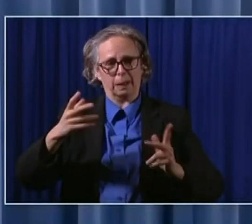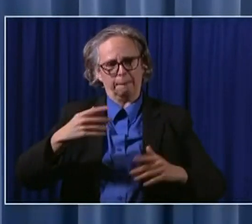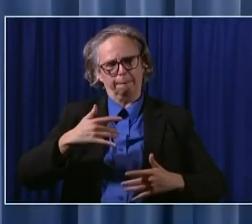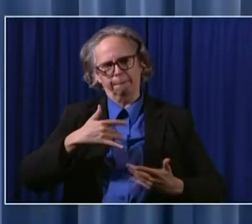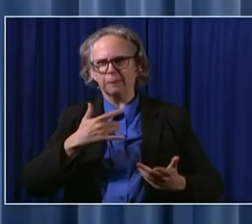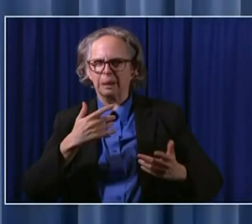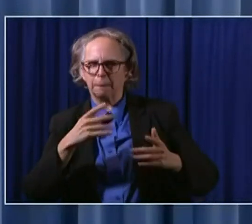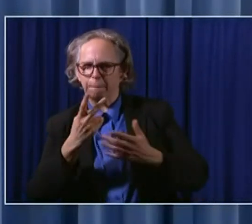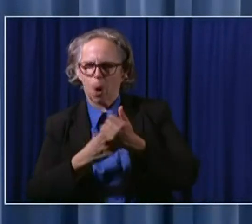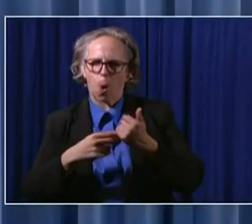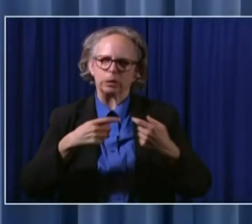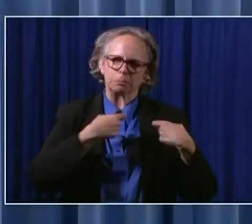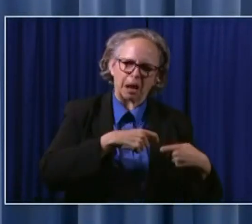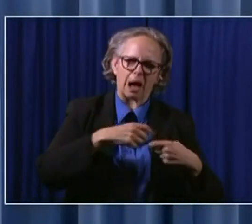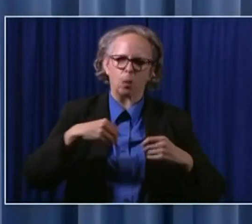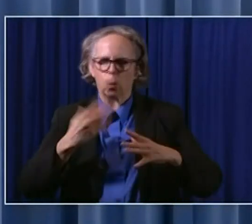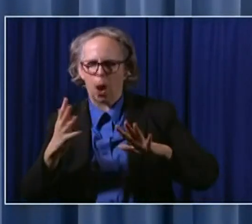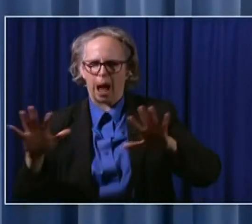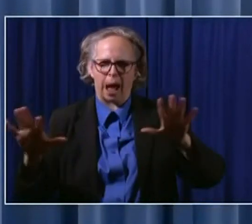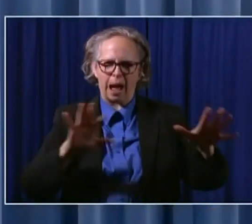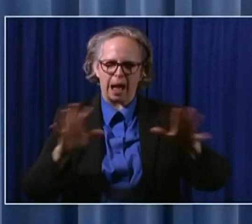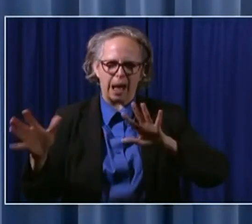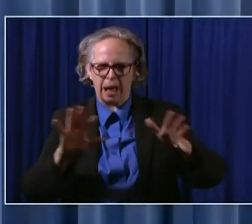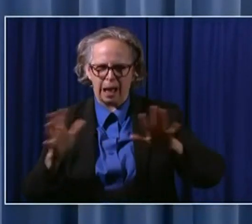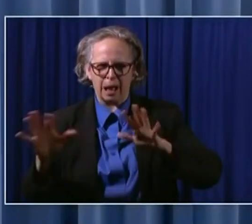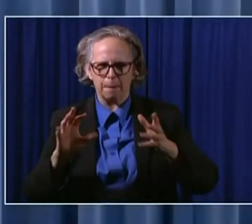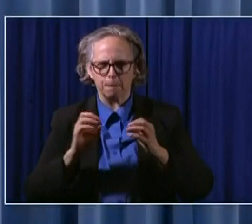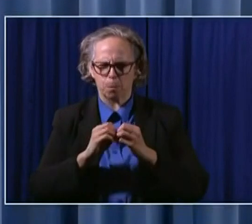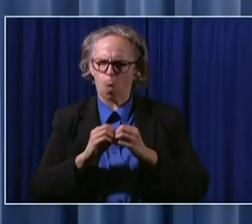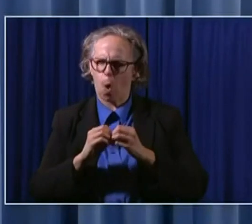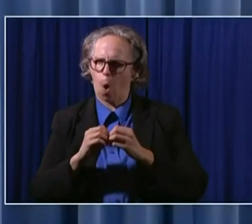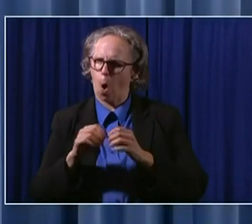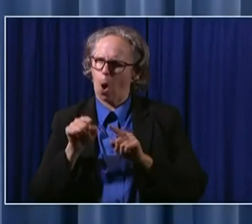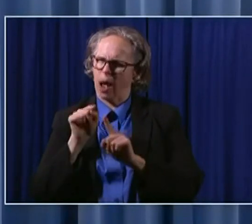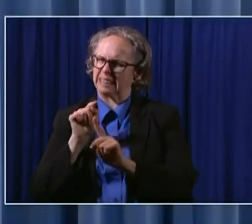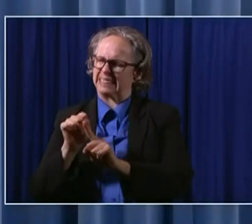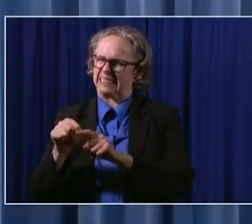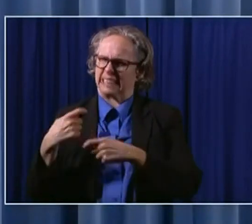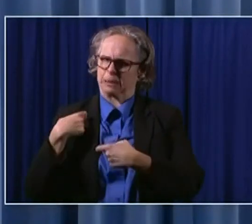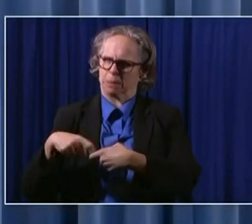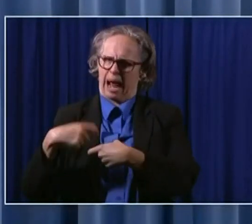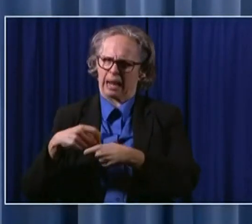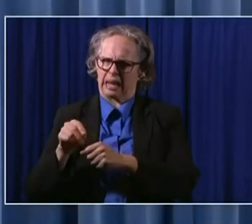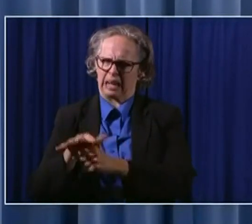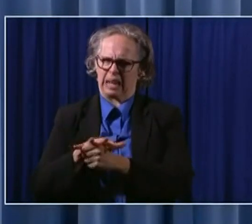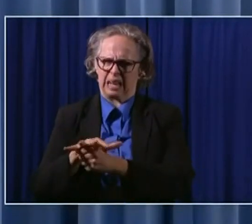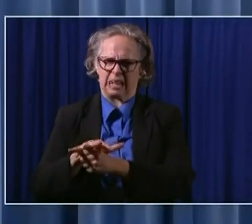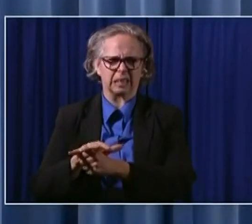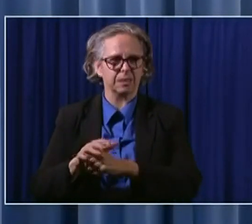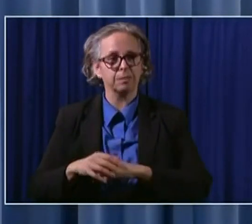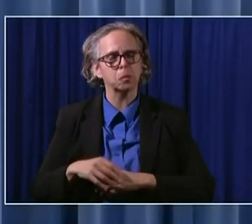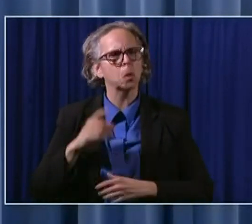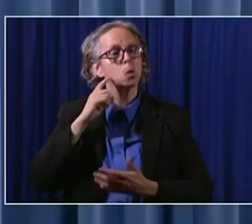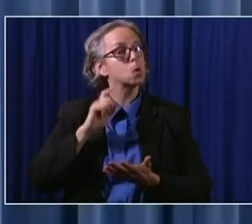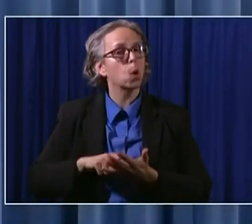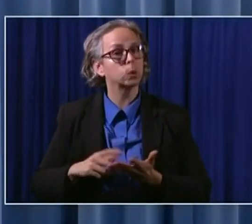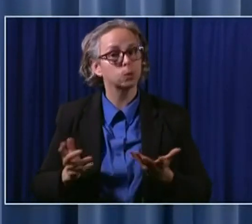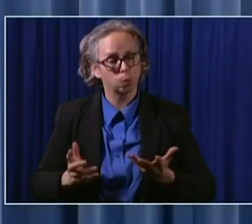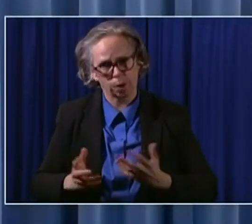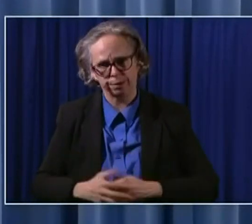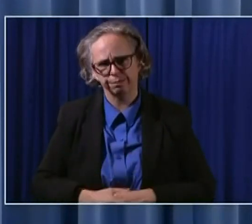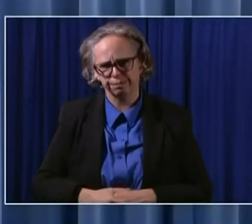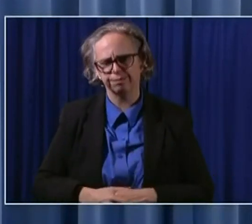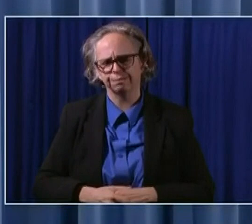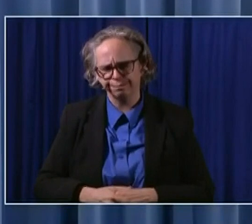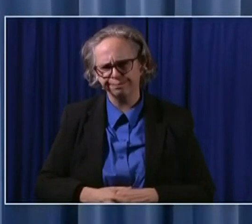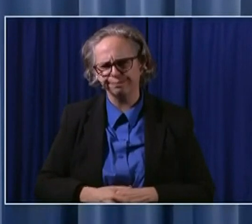community. But one of the things that we saw there as we talked to the commissioner is